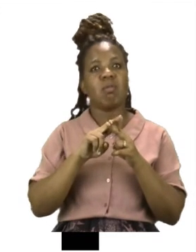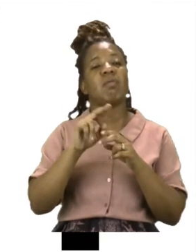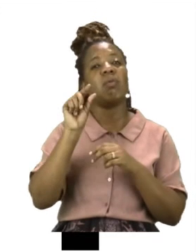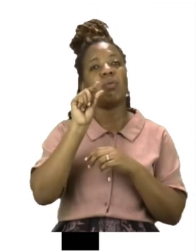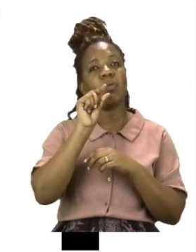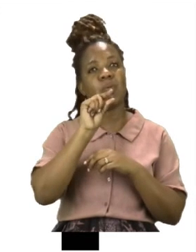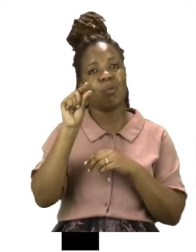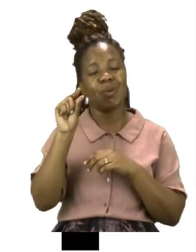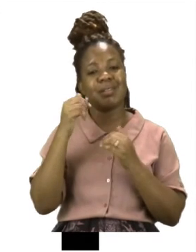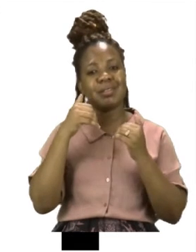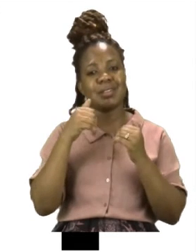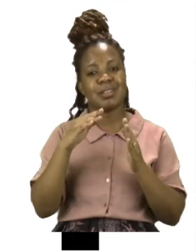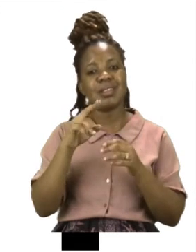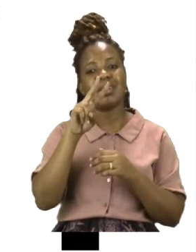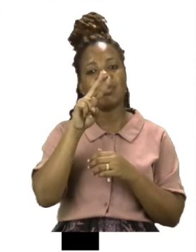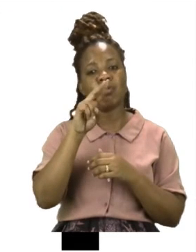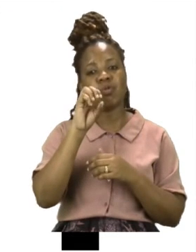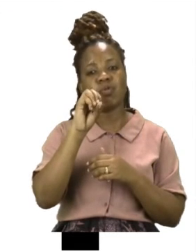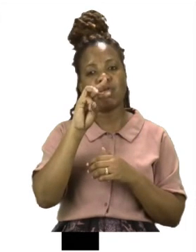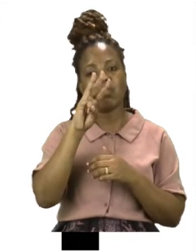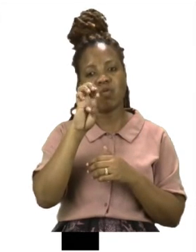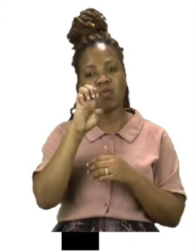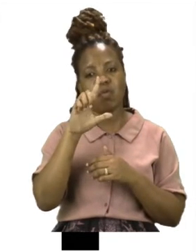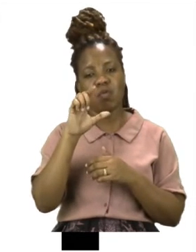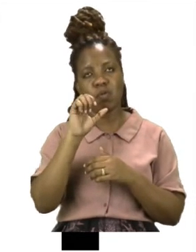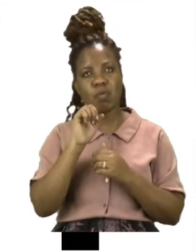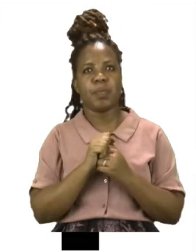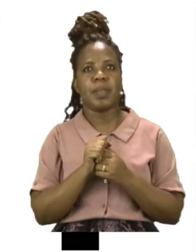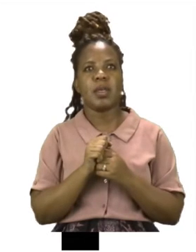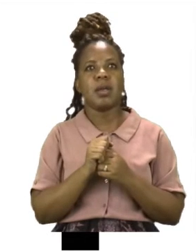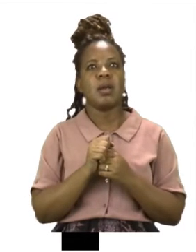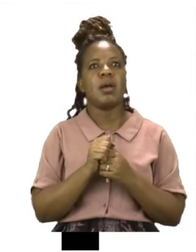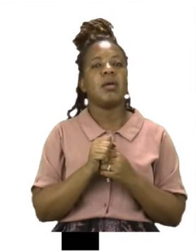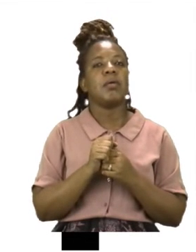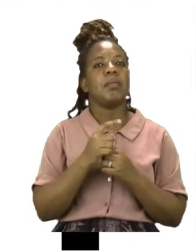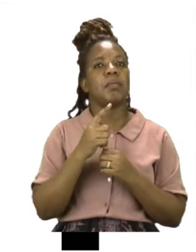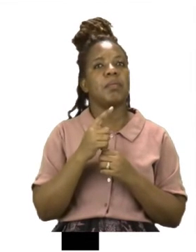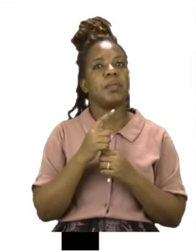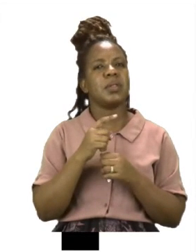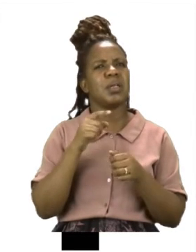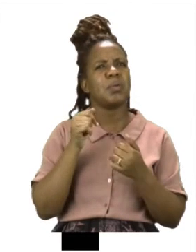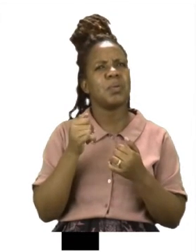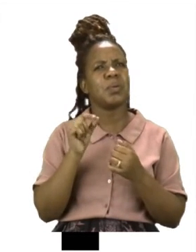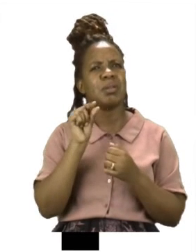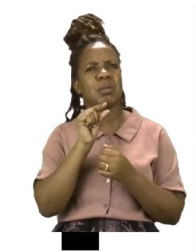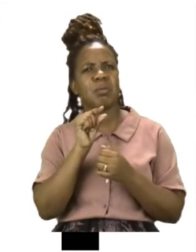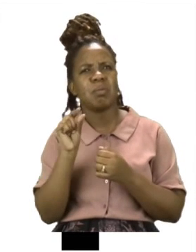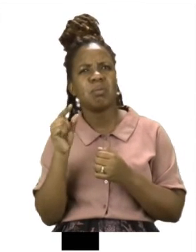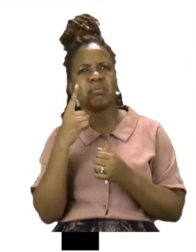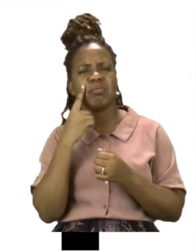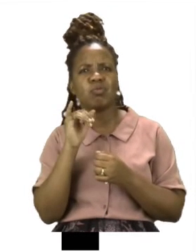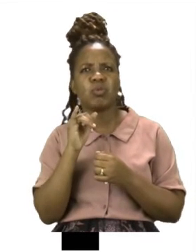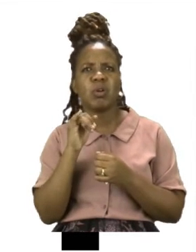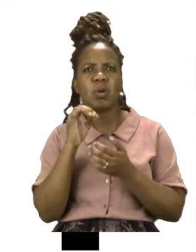sounds. But the word we're going to be focusing on is the word cookies. Cookies. There